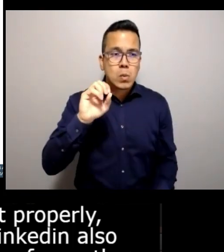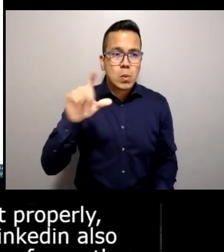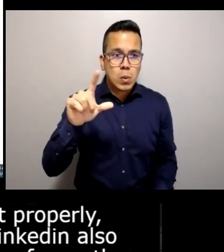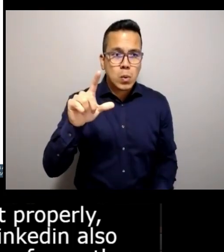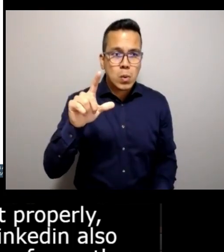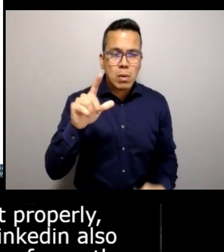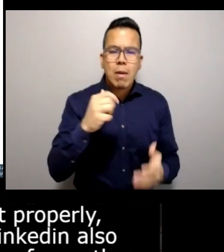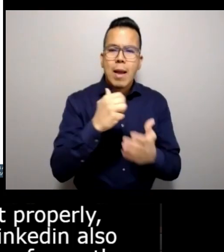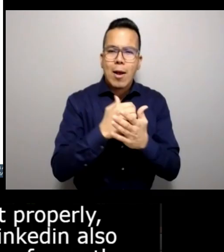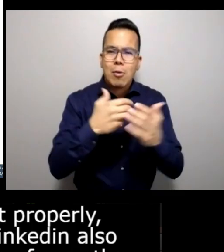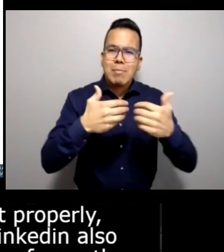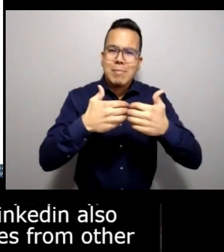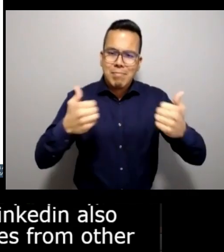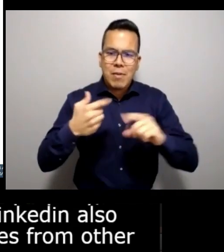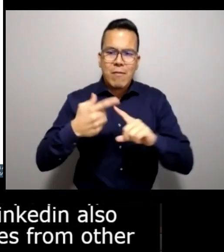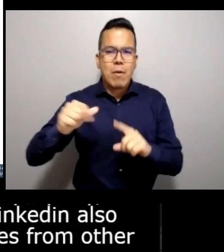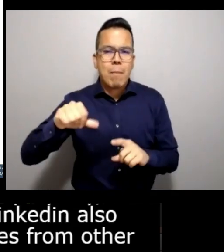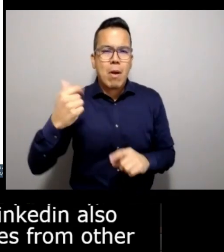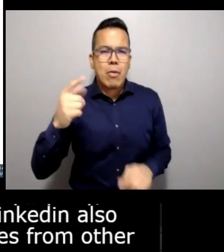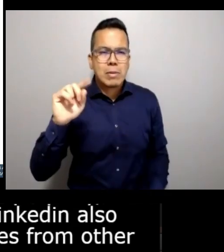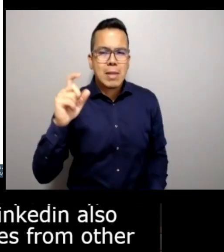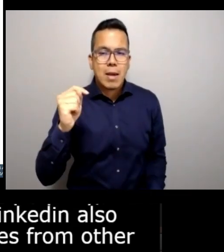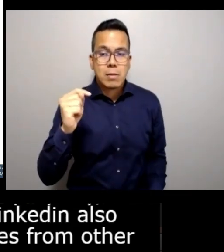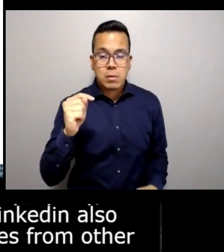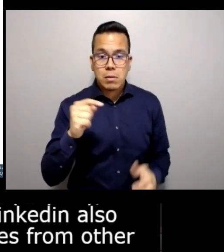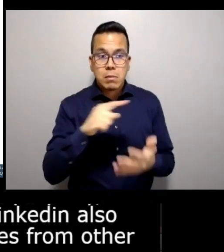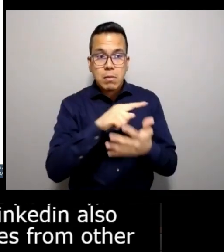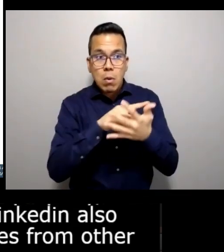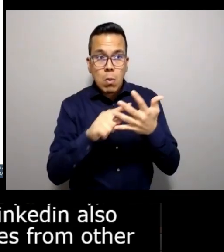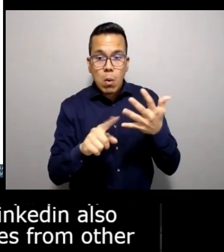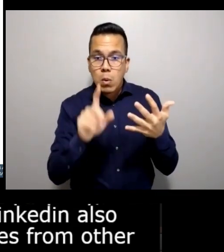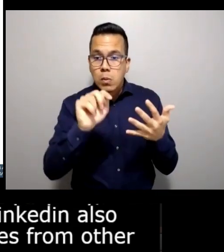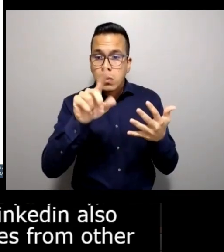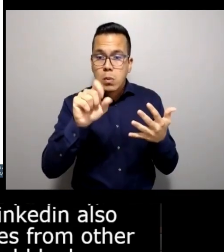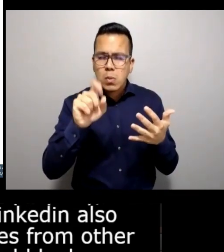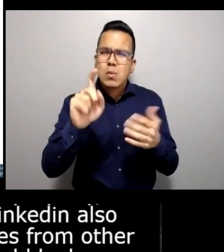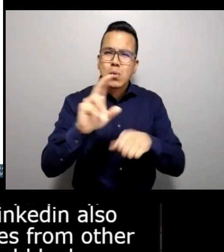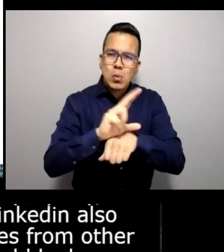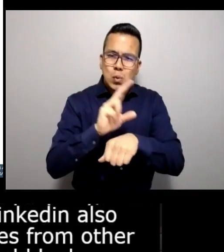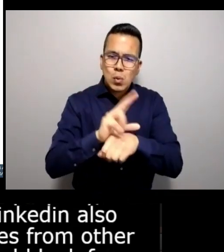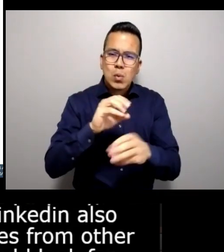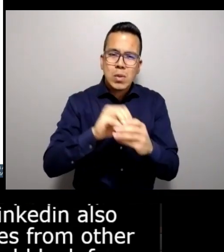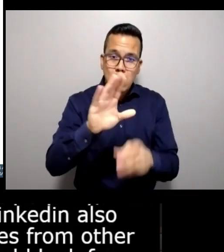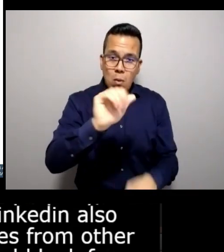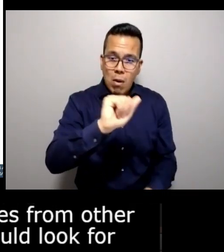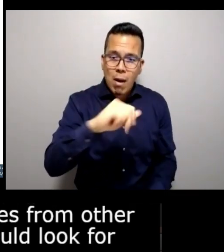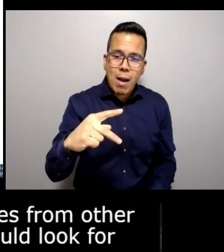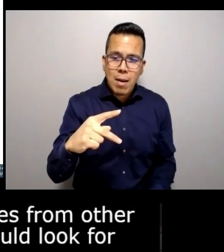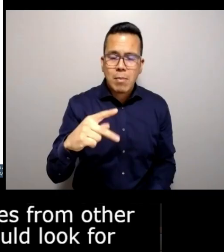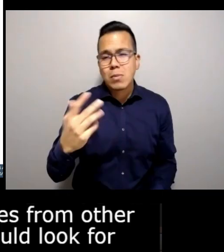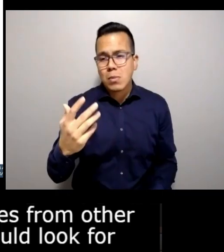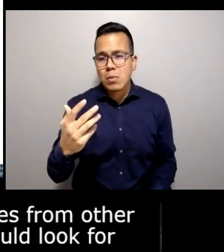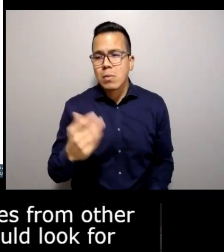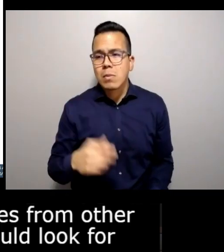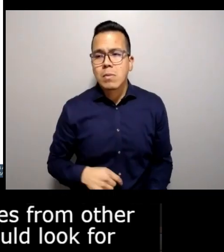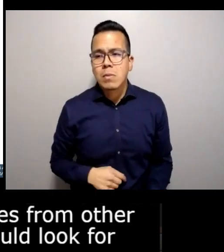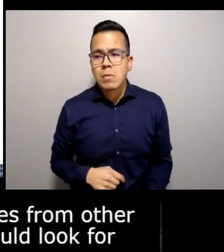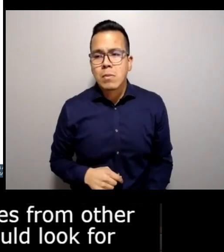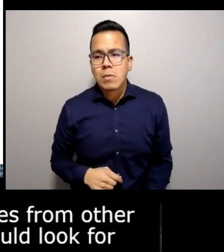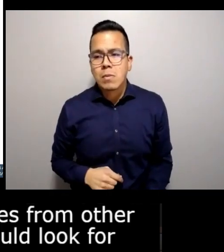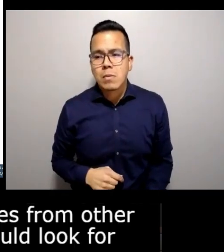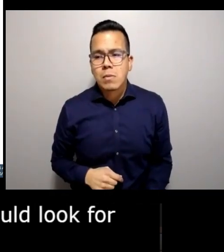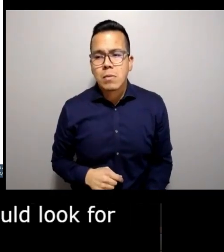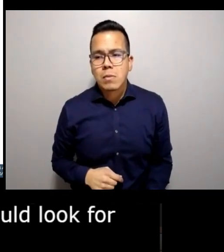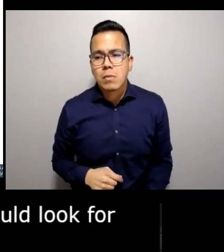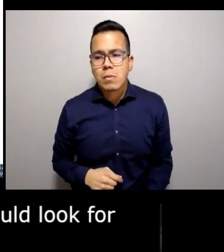All these things should be used, and you should look for them in other platforms. Another thing to keep in